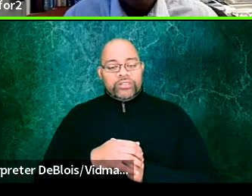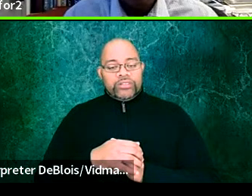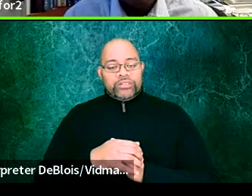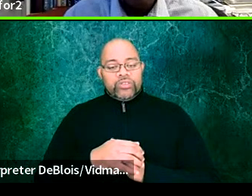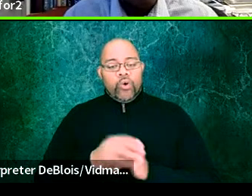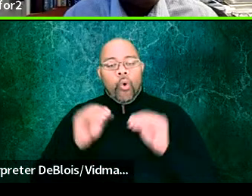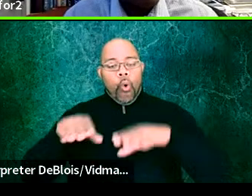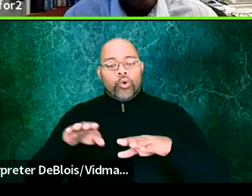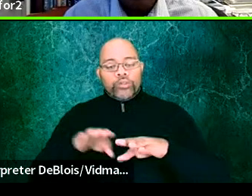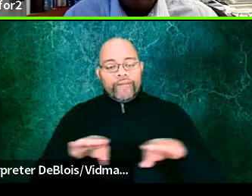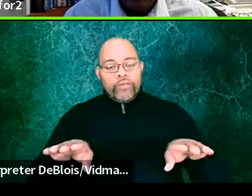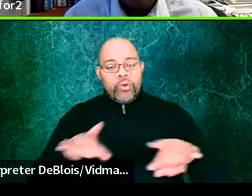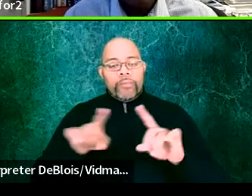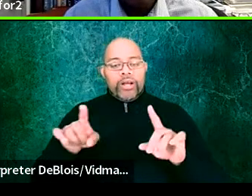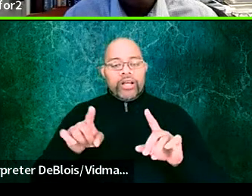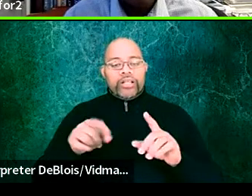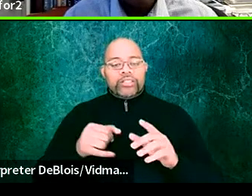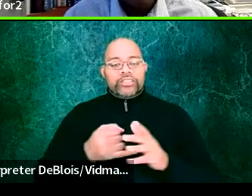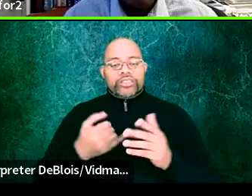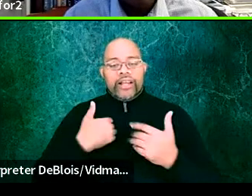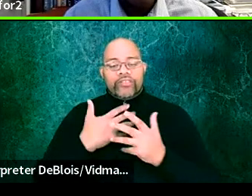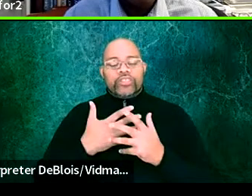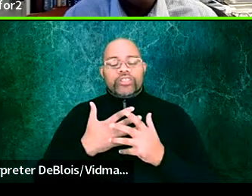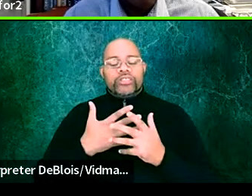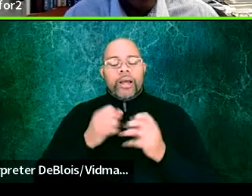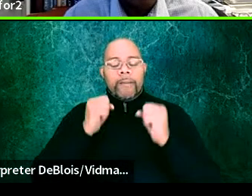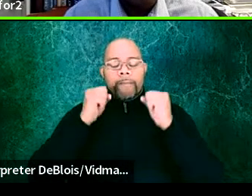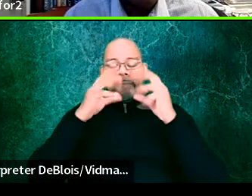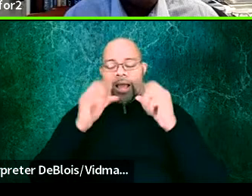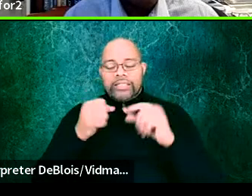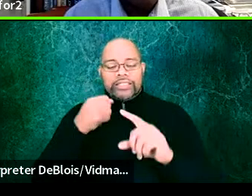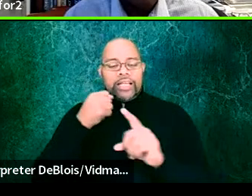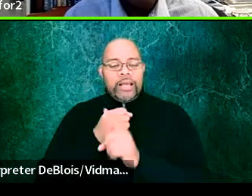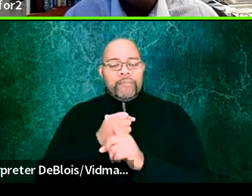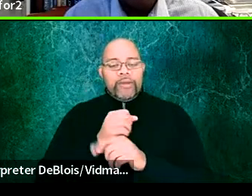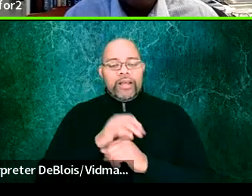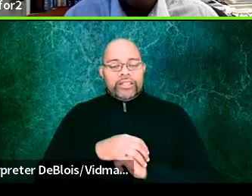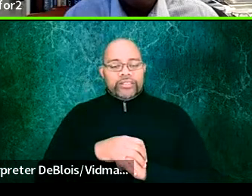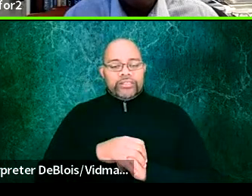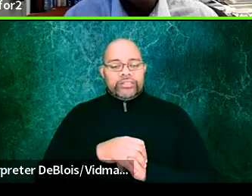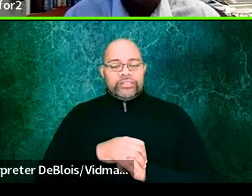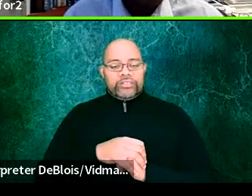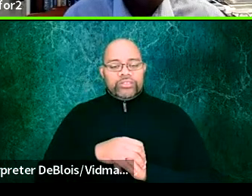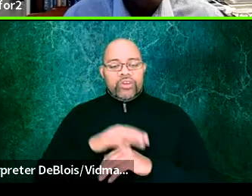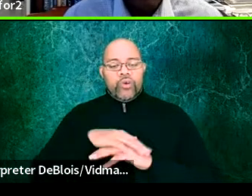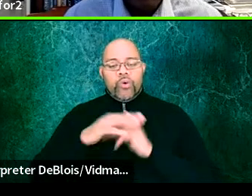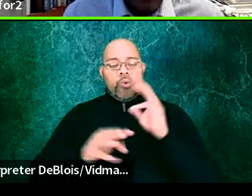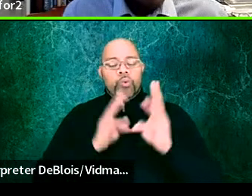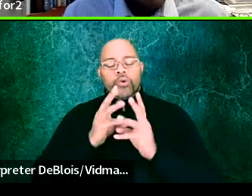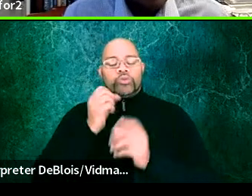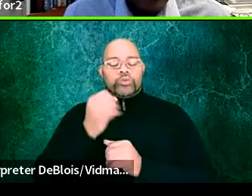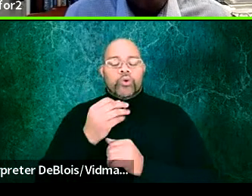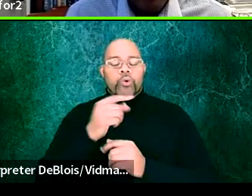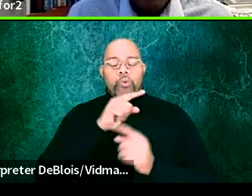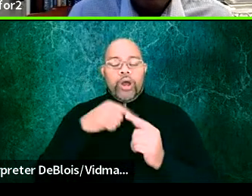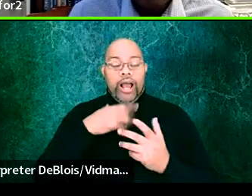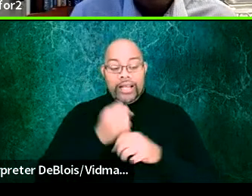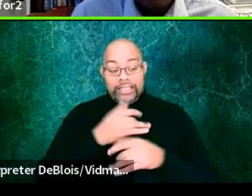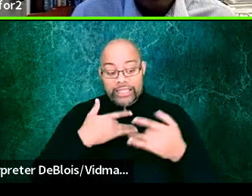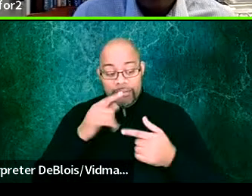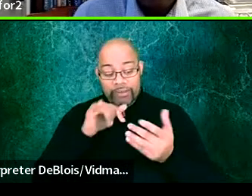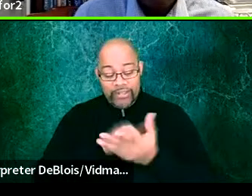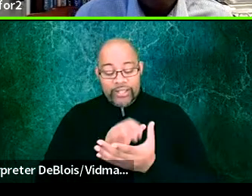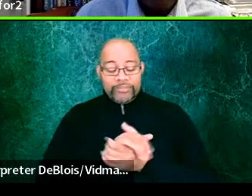ocean floor, but just has such an amazing impact on the world. So, I get excited about